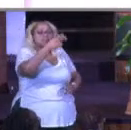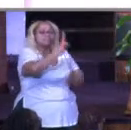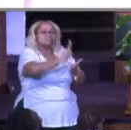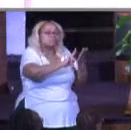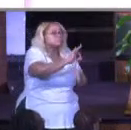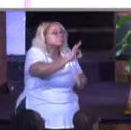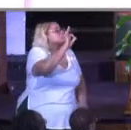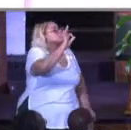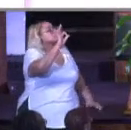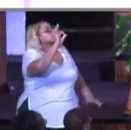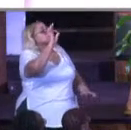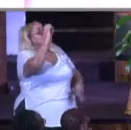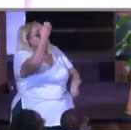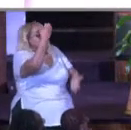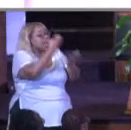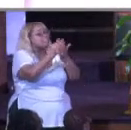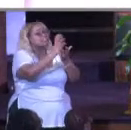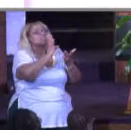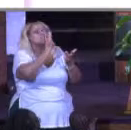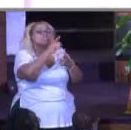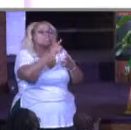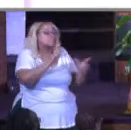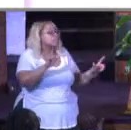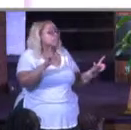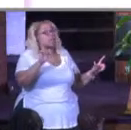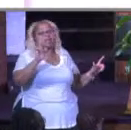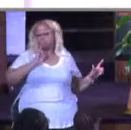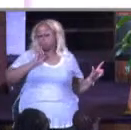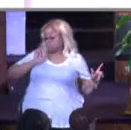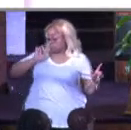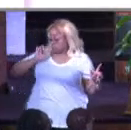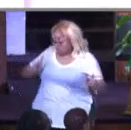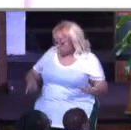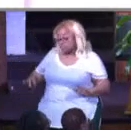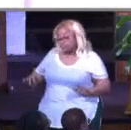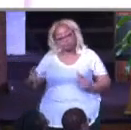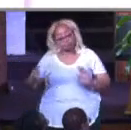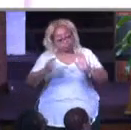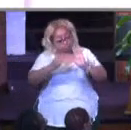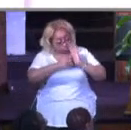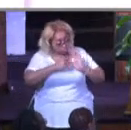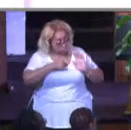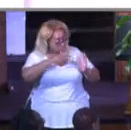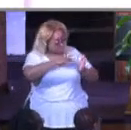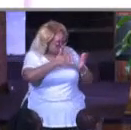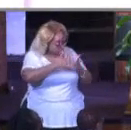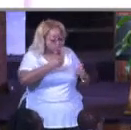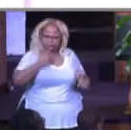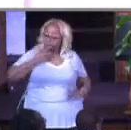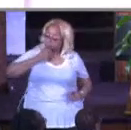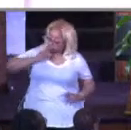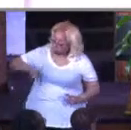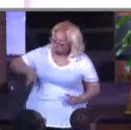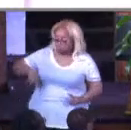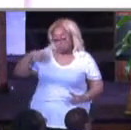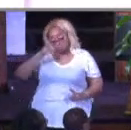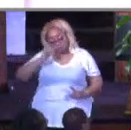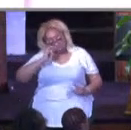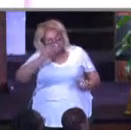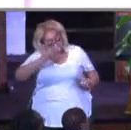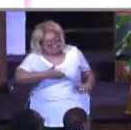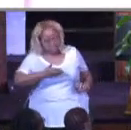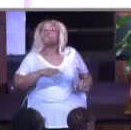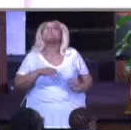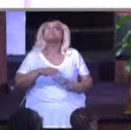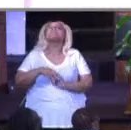in the Holy Ghost with the evidence of speaking in tongues. I said, okay. She showed it to me in the Bible. I said, all right, it looks like it's right